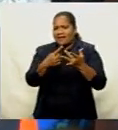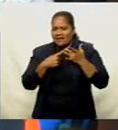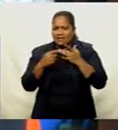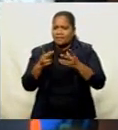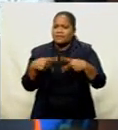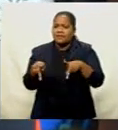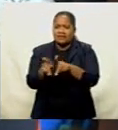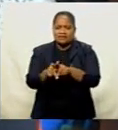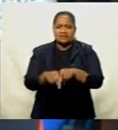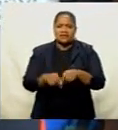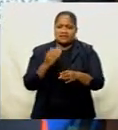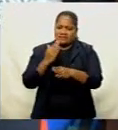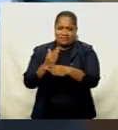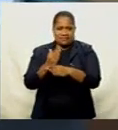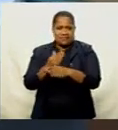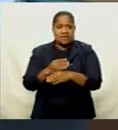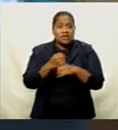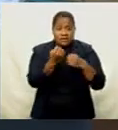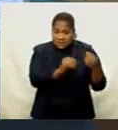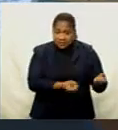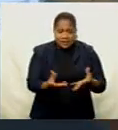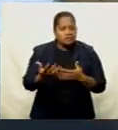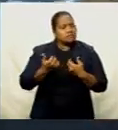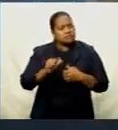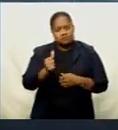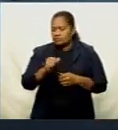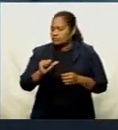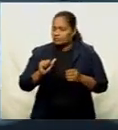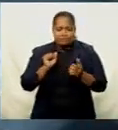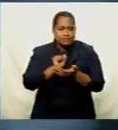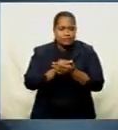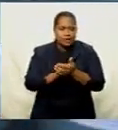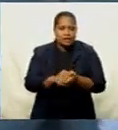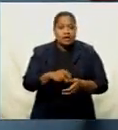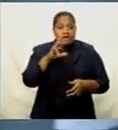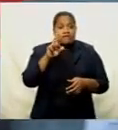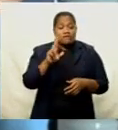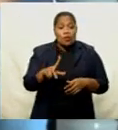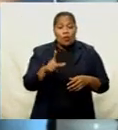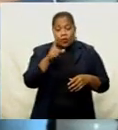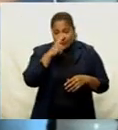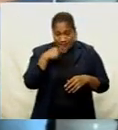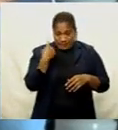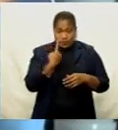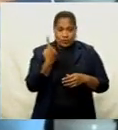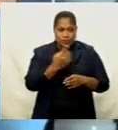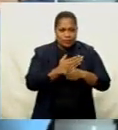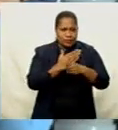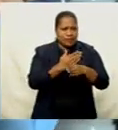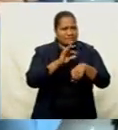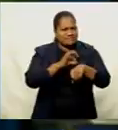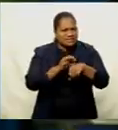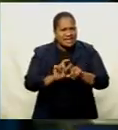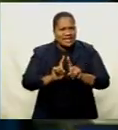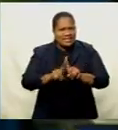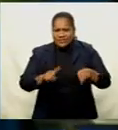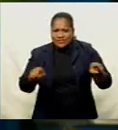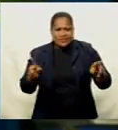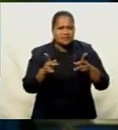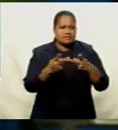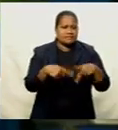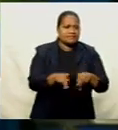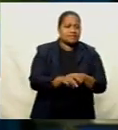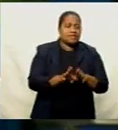He says the supplies are useful to medical personnel and frontline staff who need to be protected from COVID-19. In our